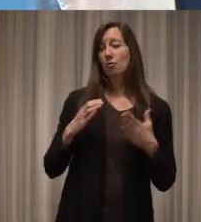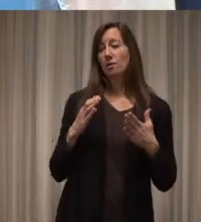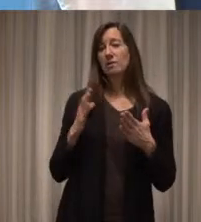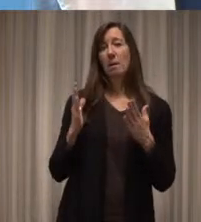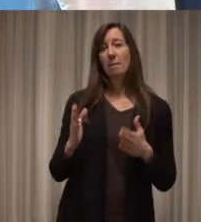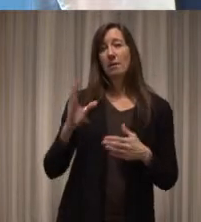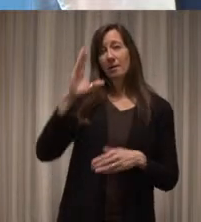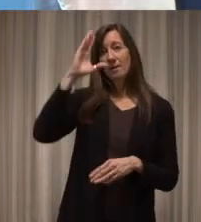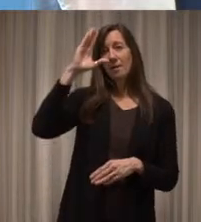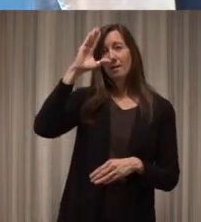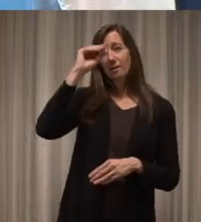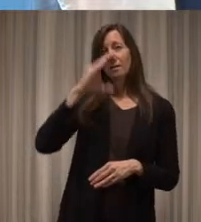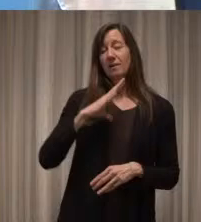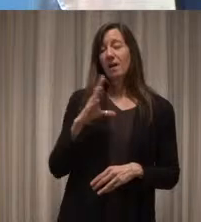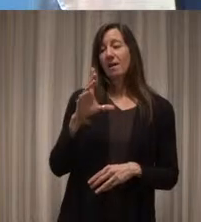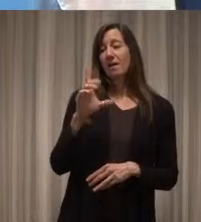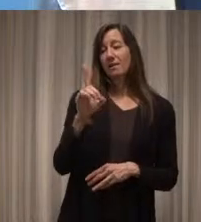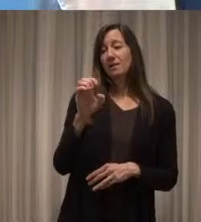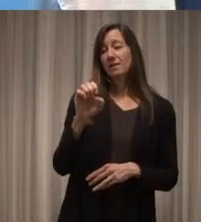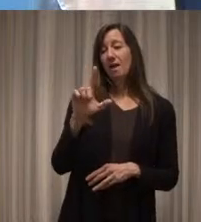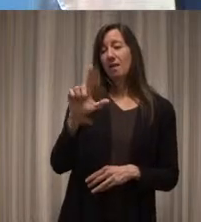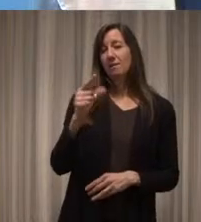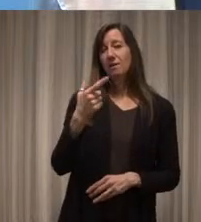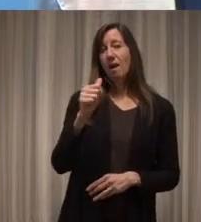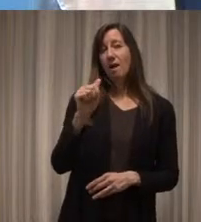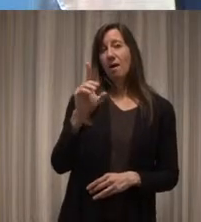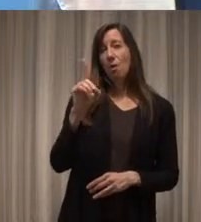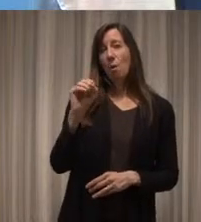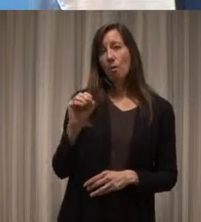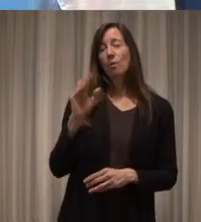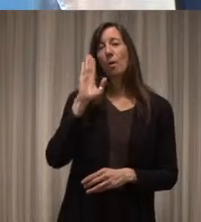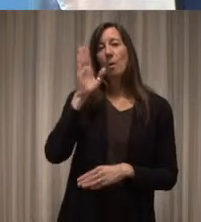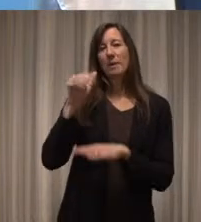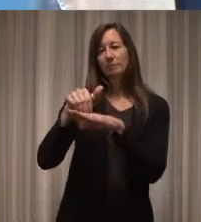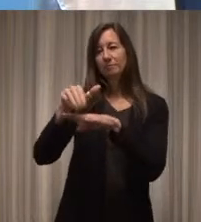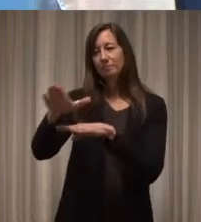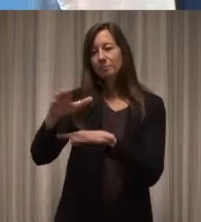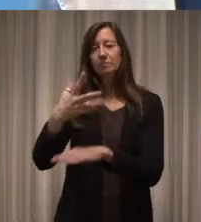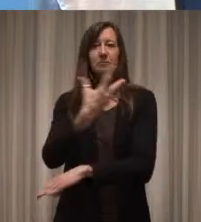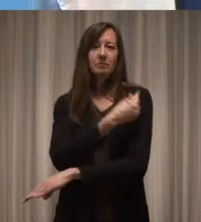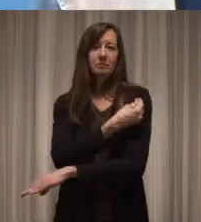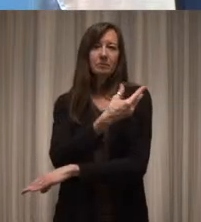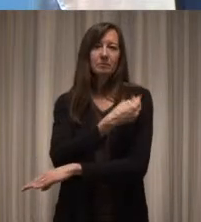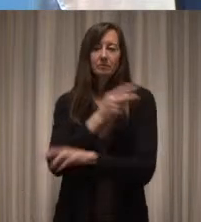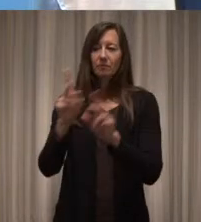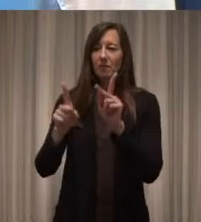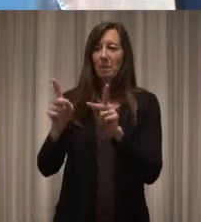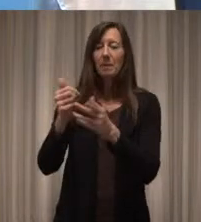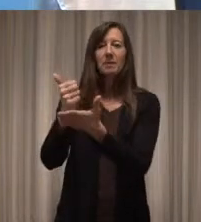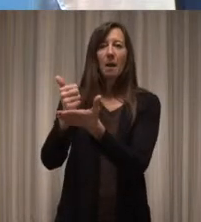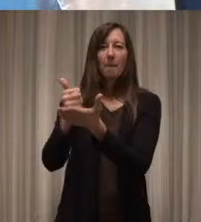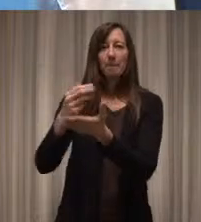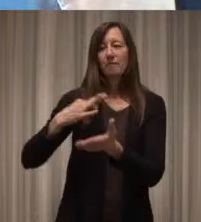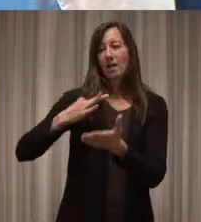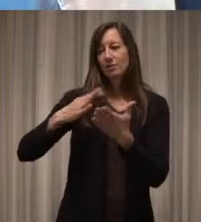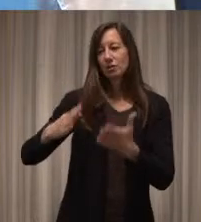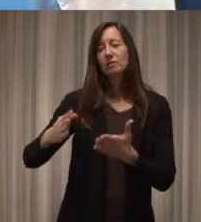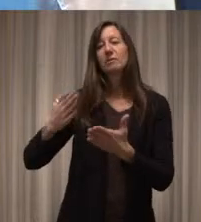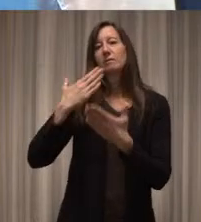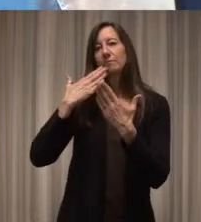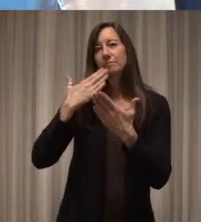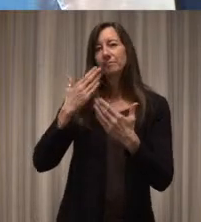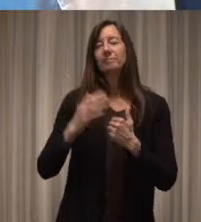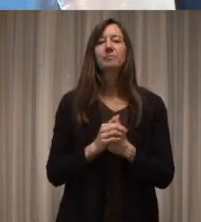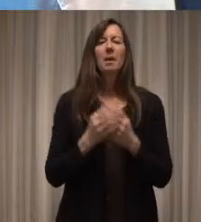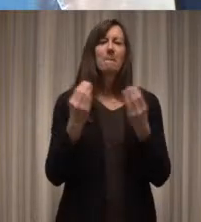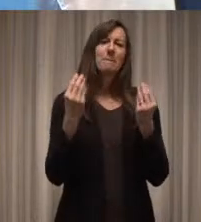our workers at our vaccination clinic, so thank you to him. And I know many others are doing this. If you have a chance, I